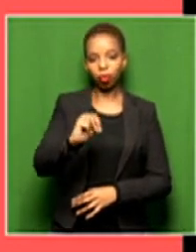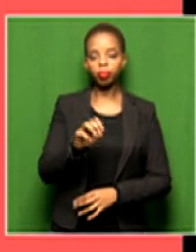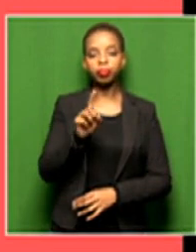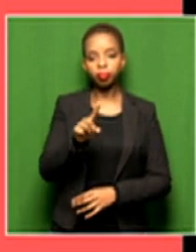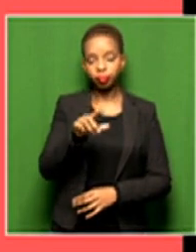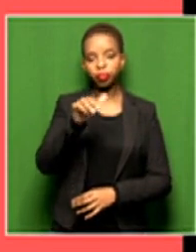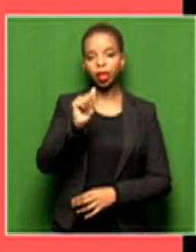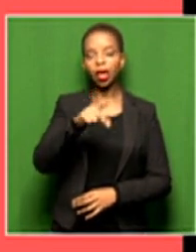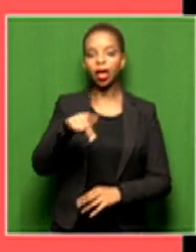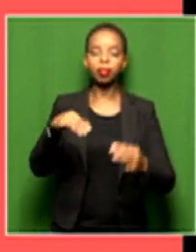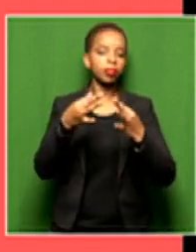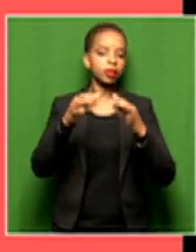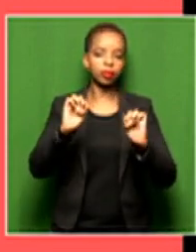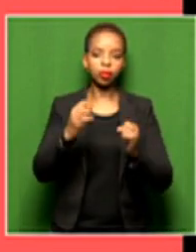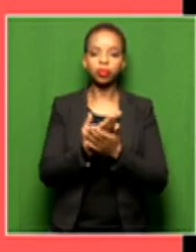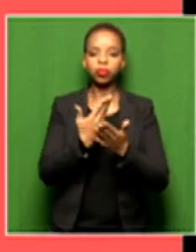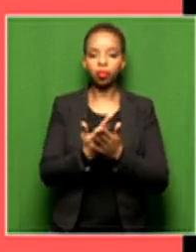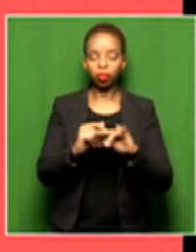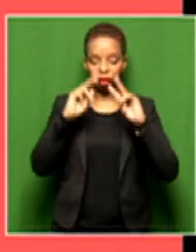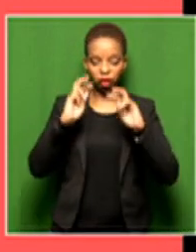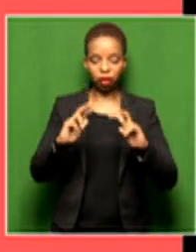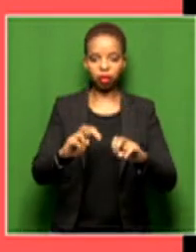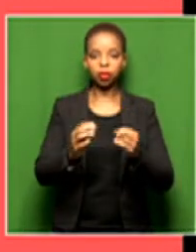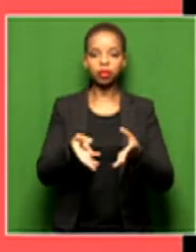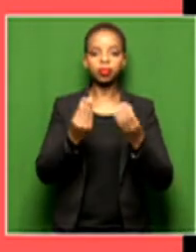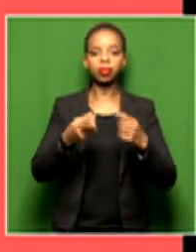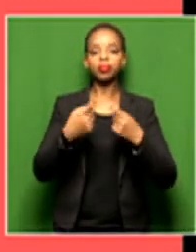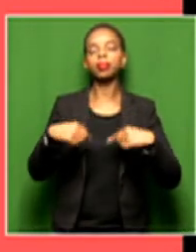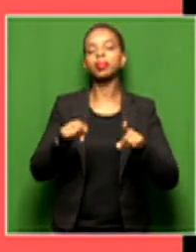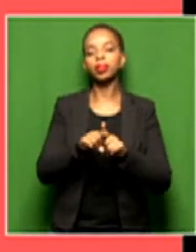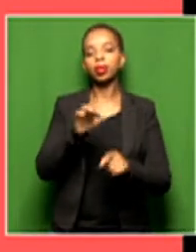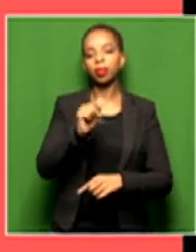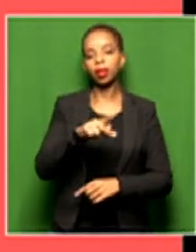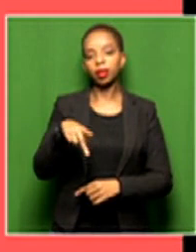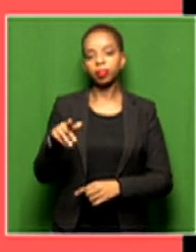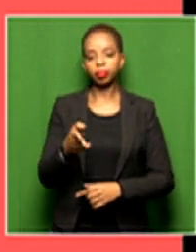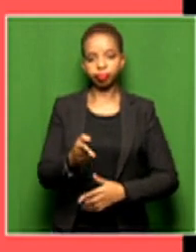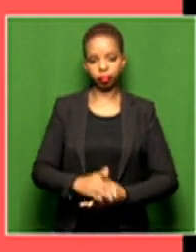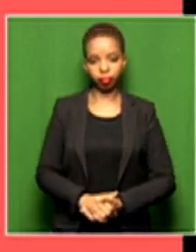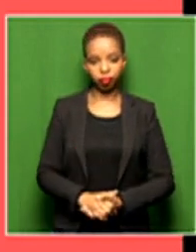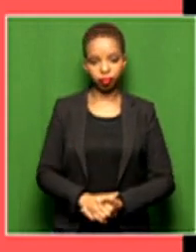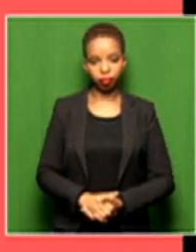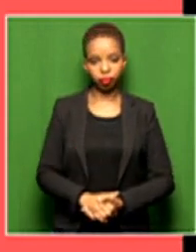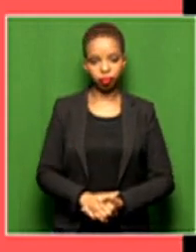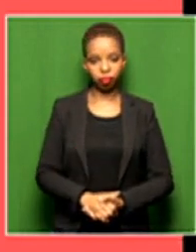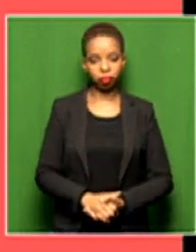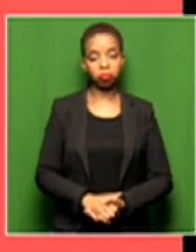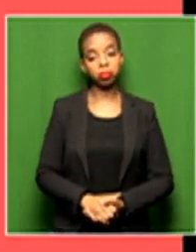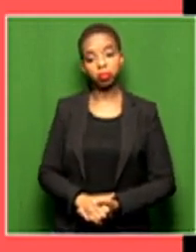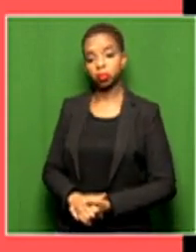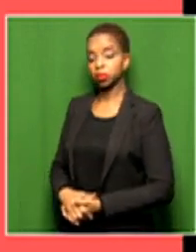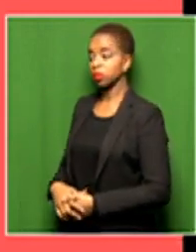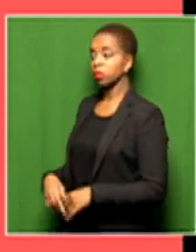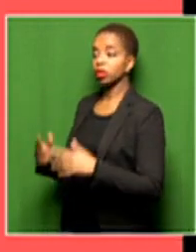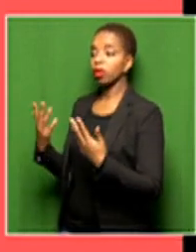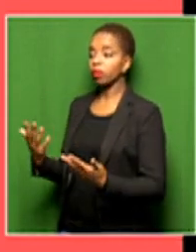is free. And you can just search Ambani Africa and you'll find our app there. I mean, in terms of